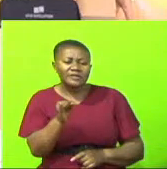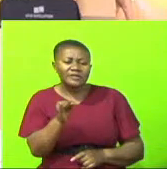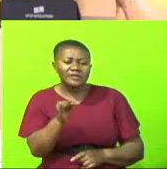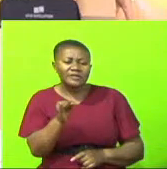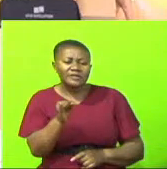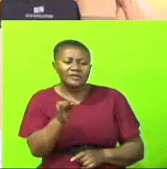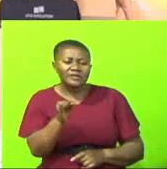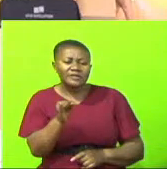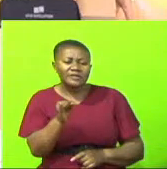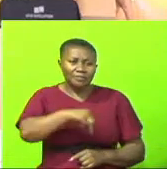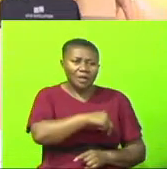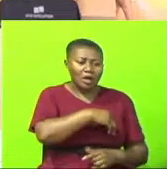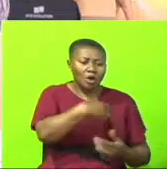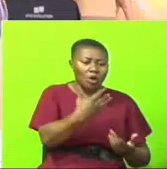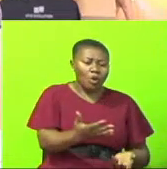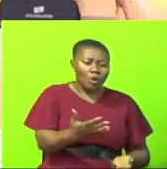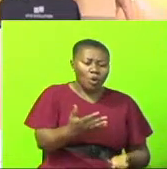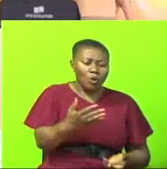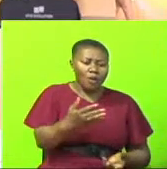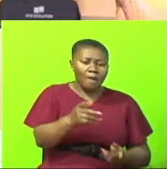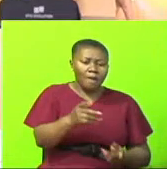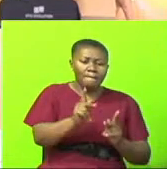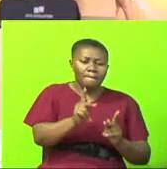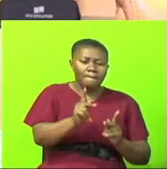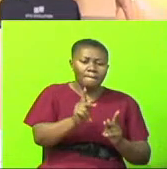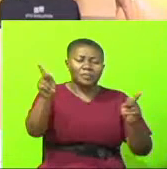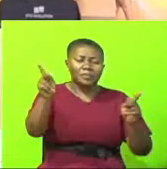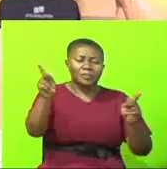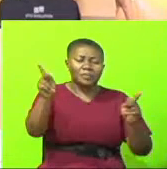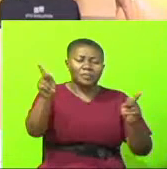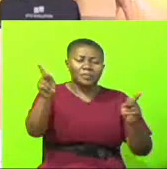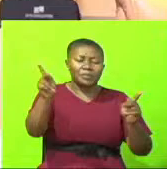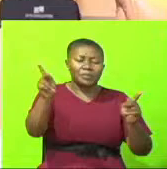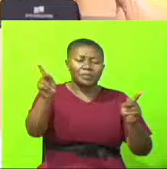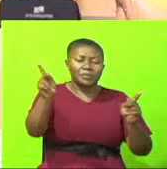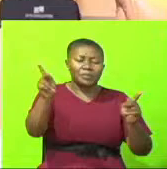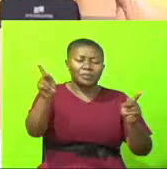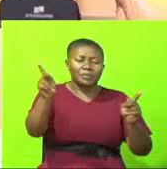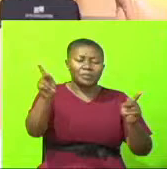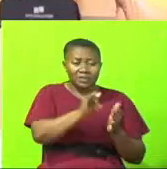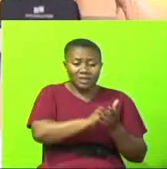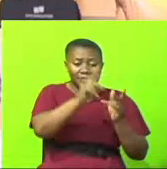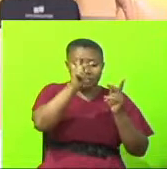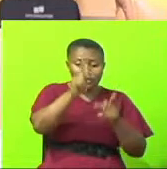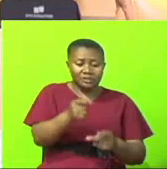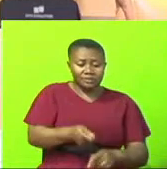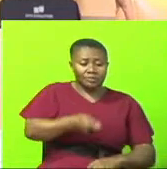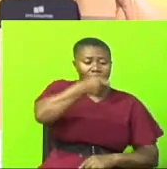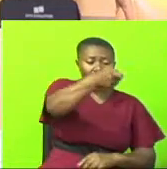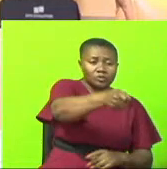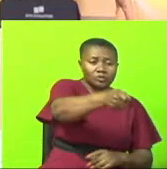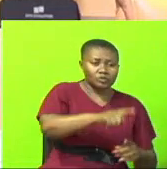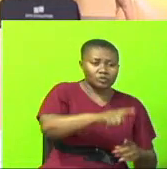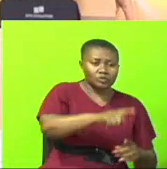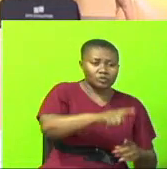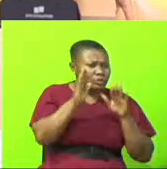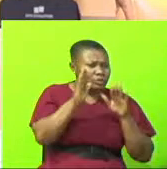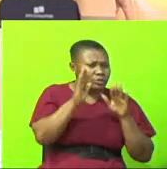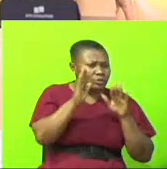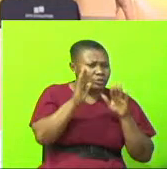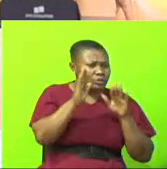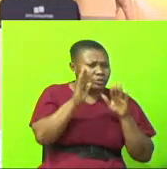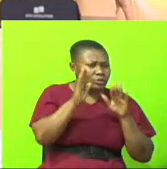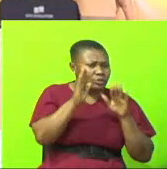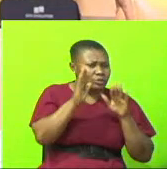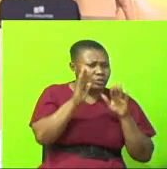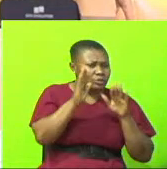the public or the political party to which that person belongs has petitioned this House. That's not what the Constitution